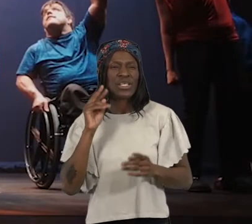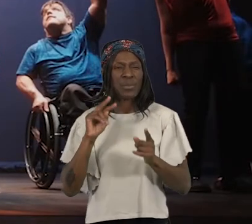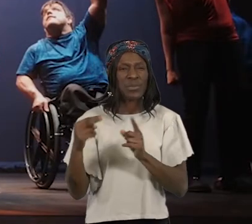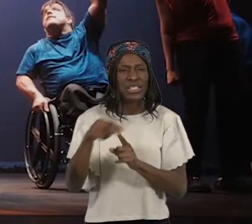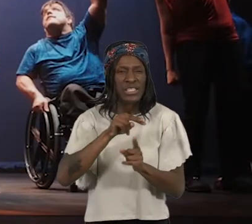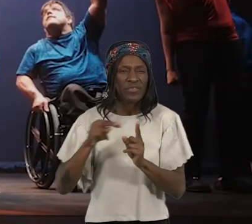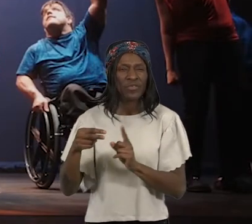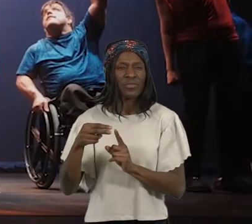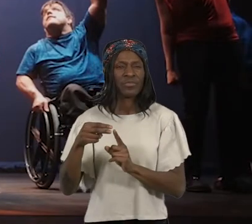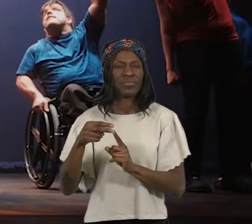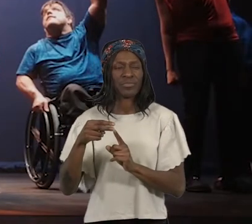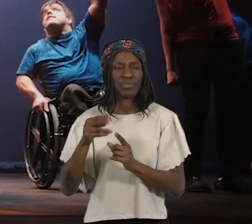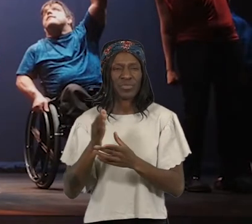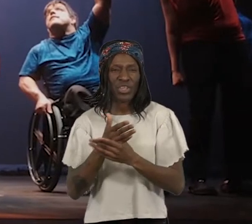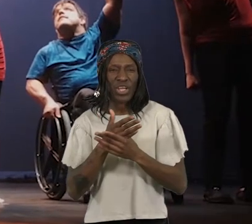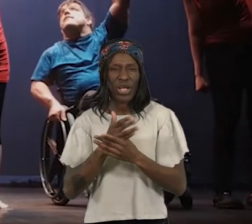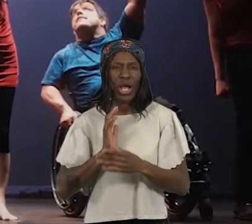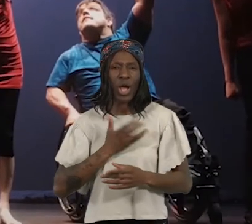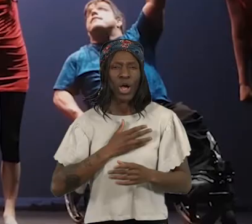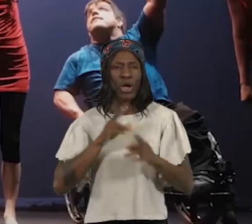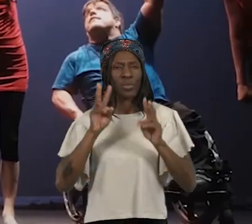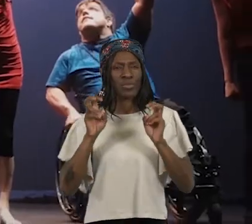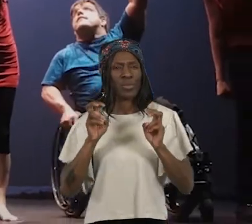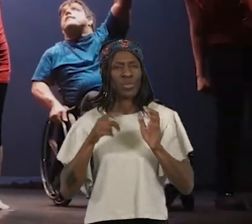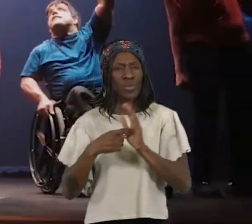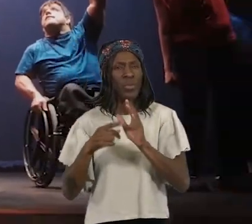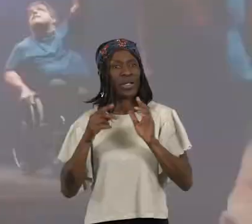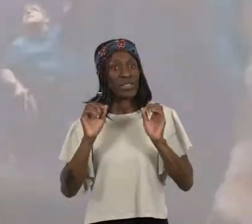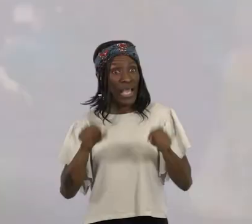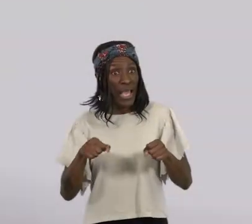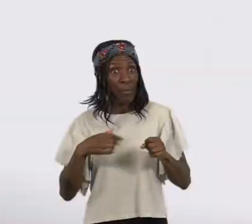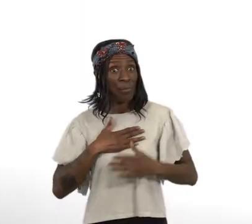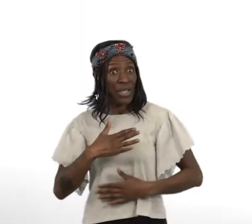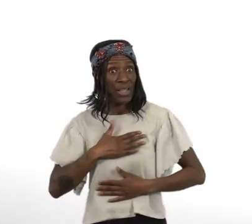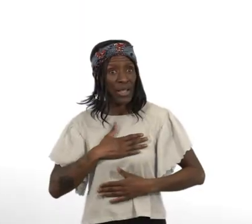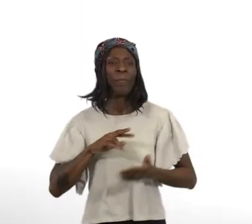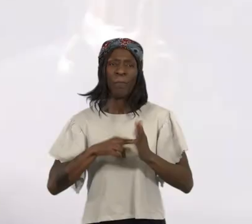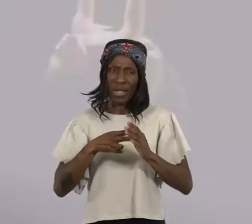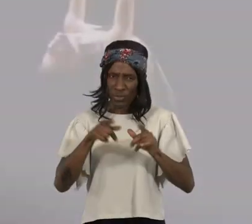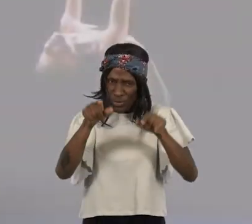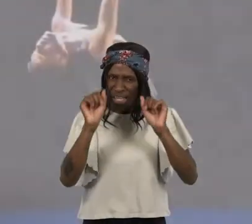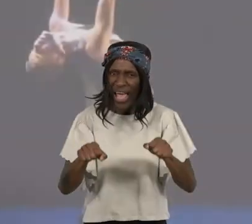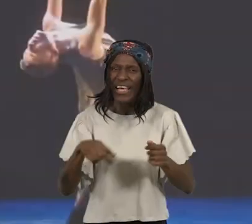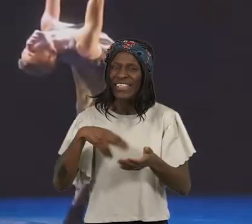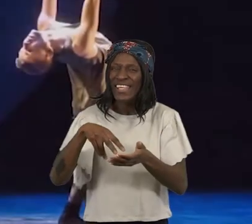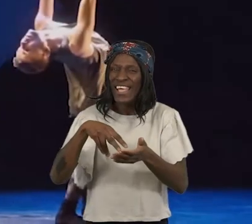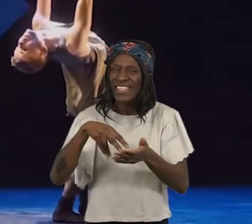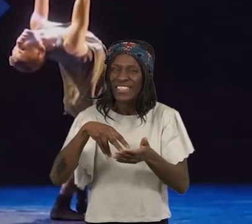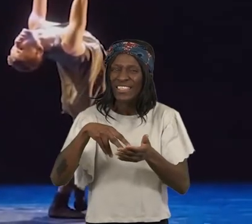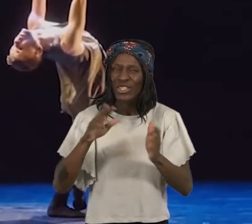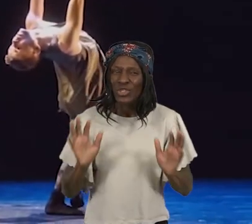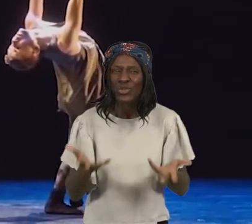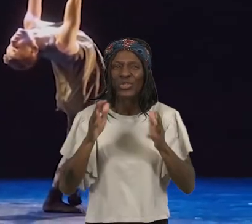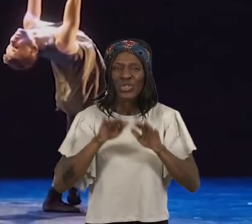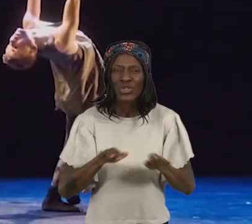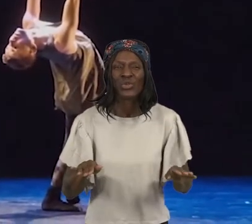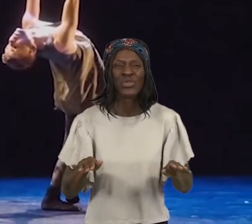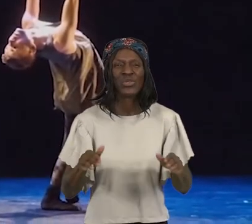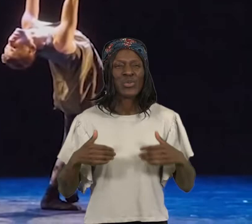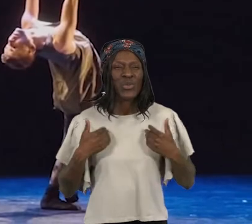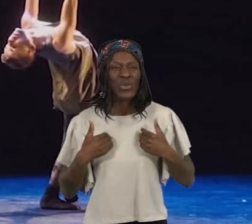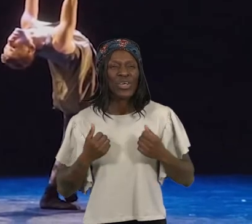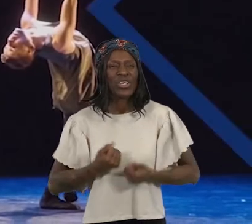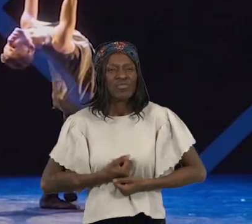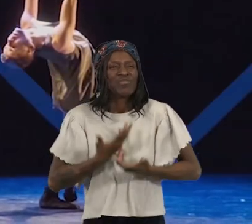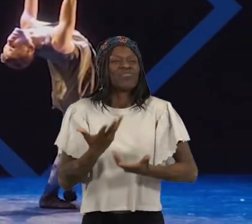their experiences and perspectives. Sharing our motto, "If you can breathe, you can dance," and encouraging children and